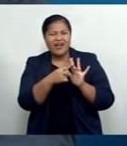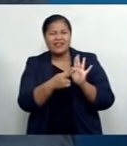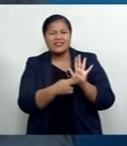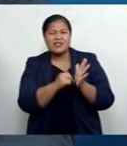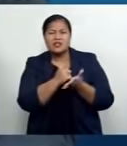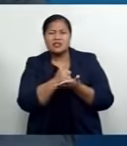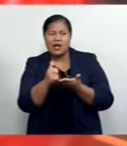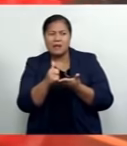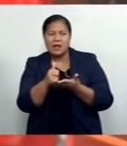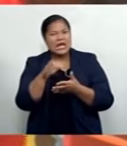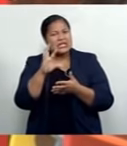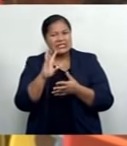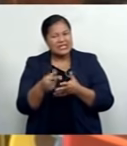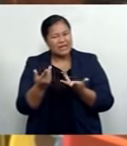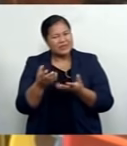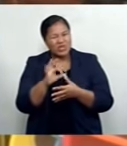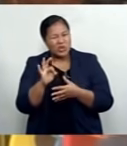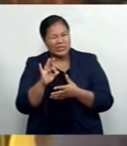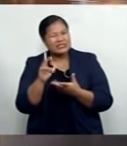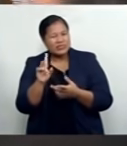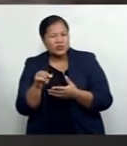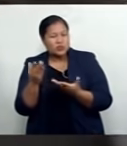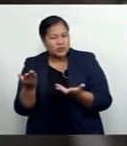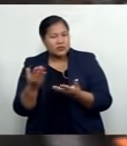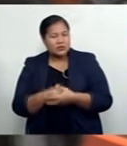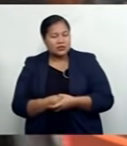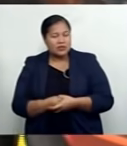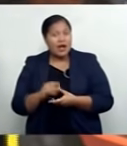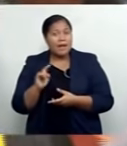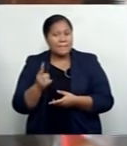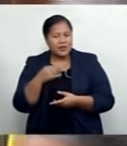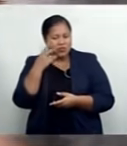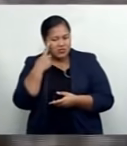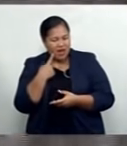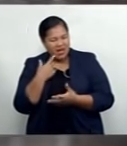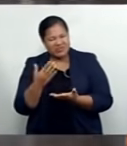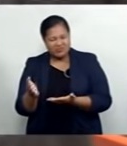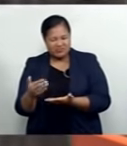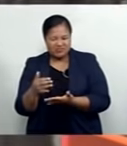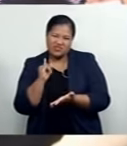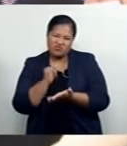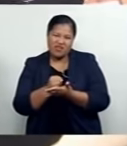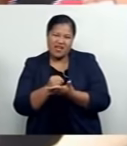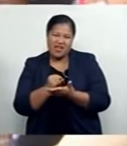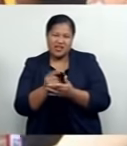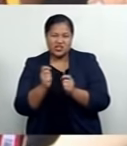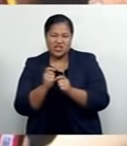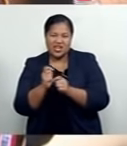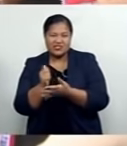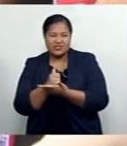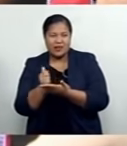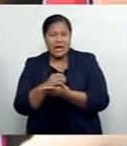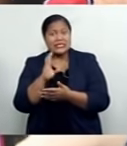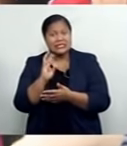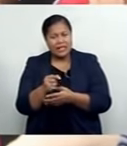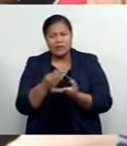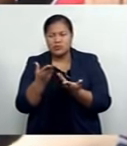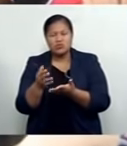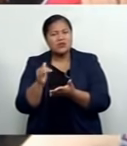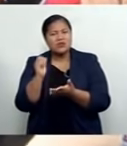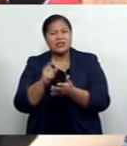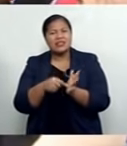Some we know deliberately did it. Then we tried to correct it. Some of them actually put in a TIN number when there's no TIN number as